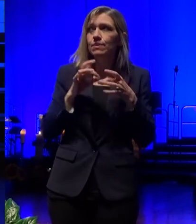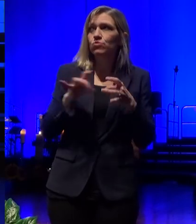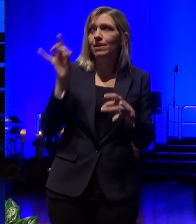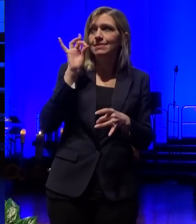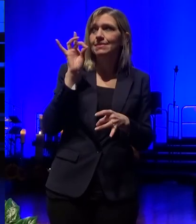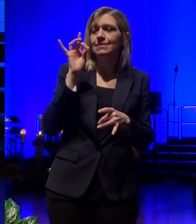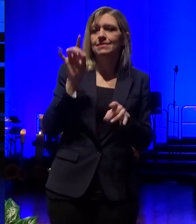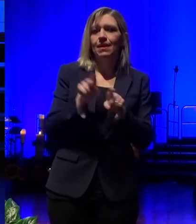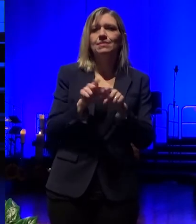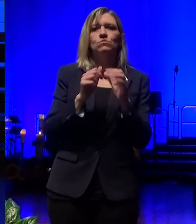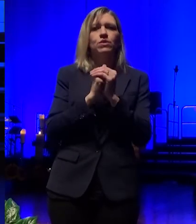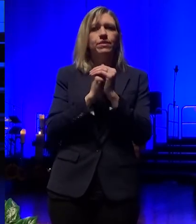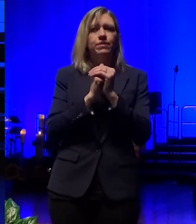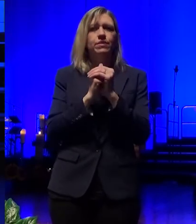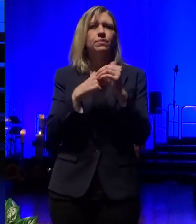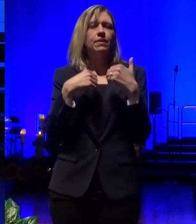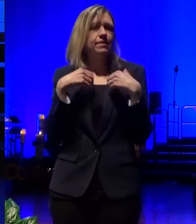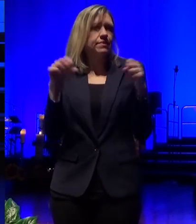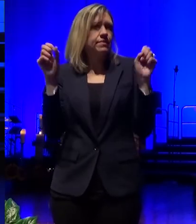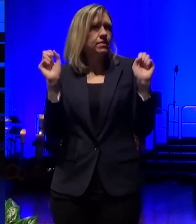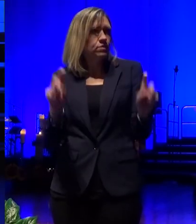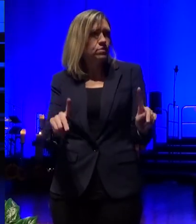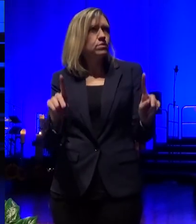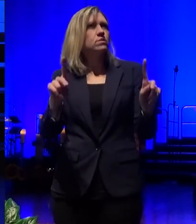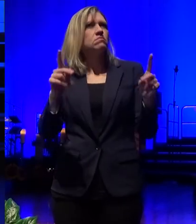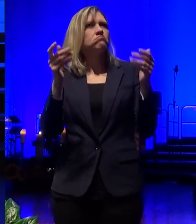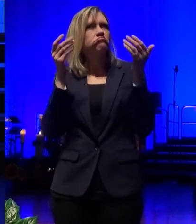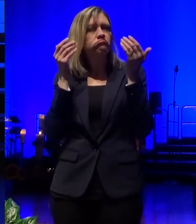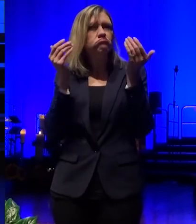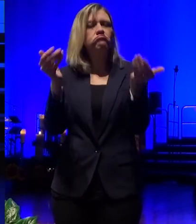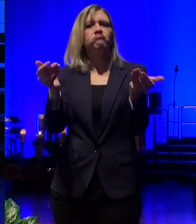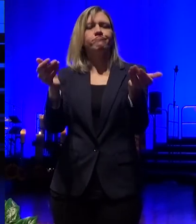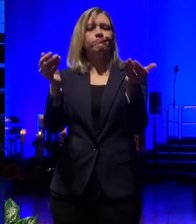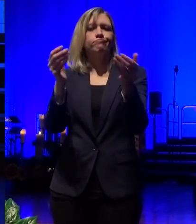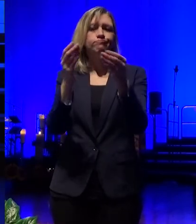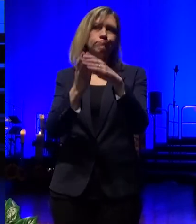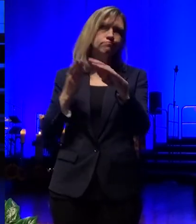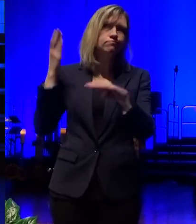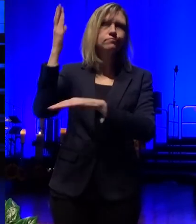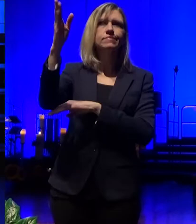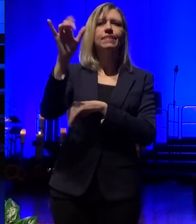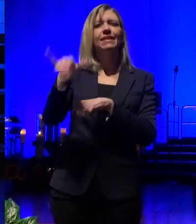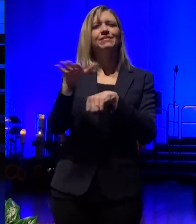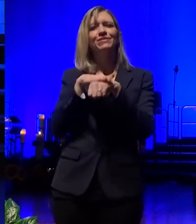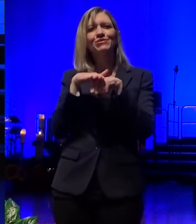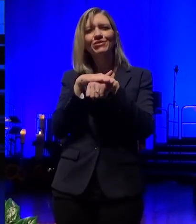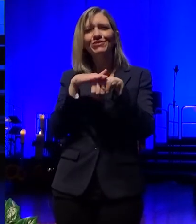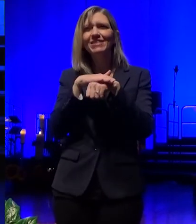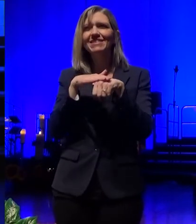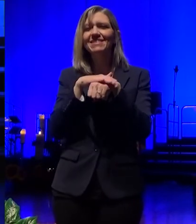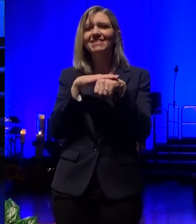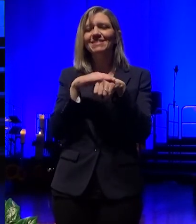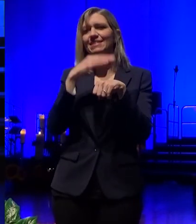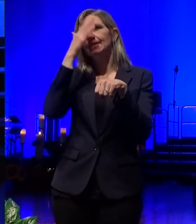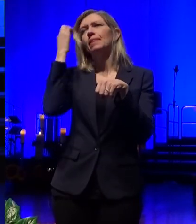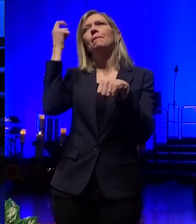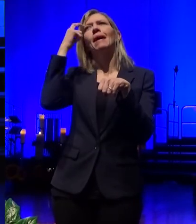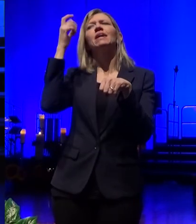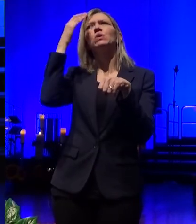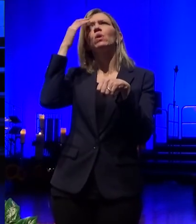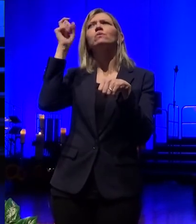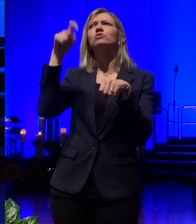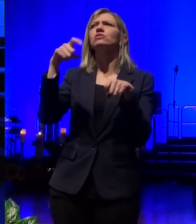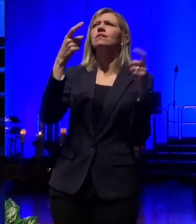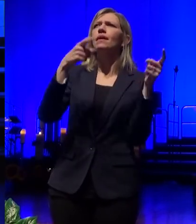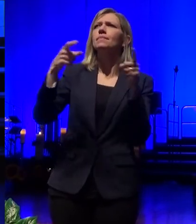prayer. And so there's this opportunity to go beyond the surface mind that thinks it knows what should be